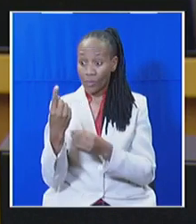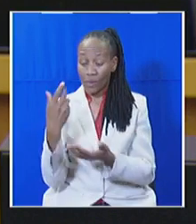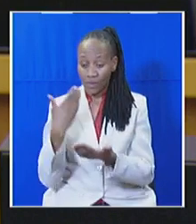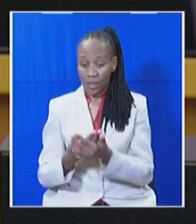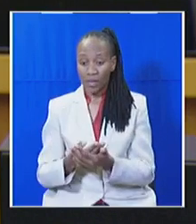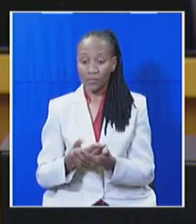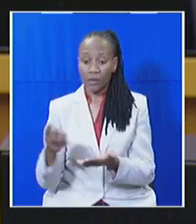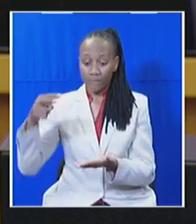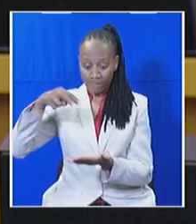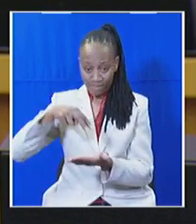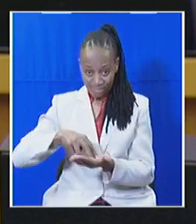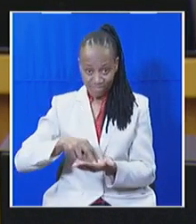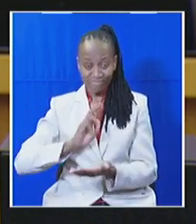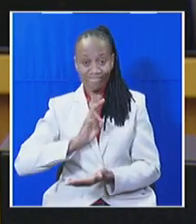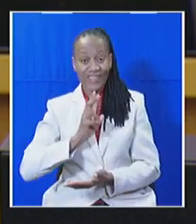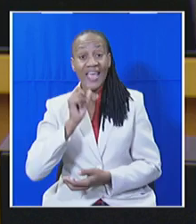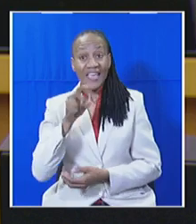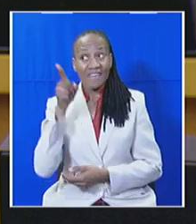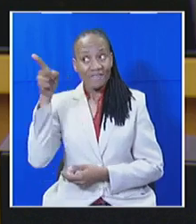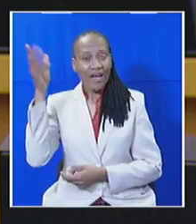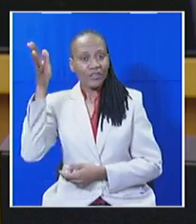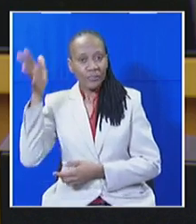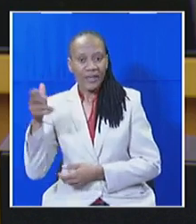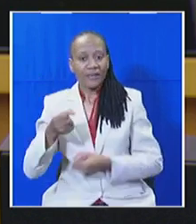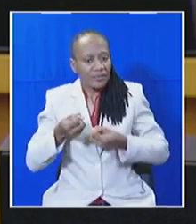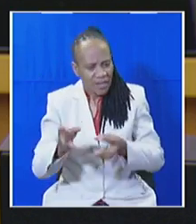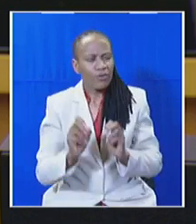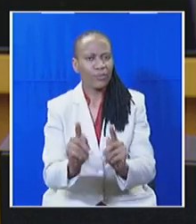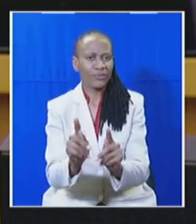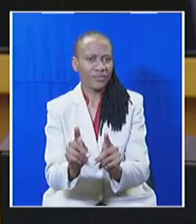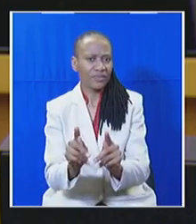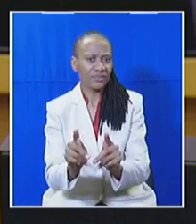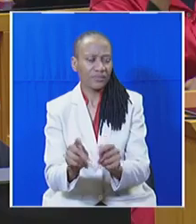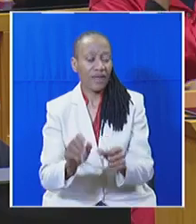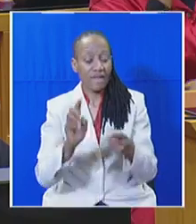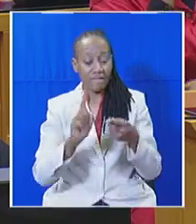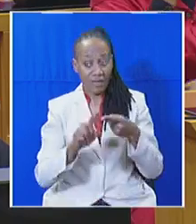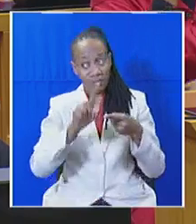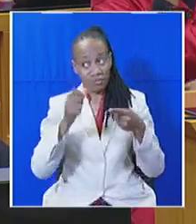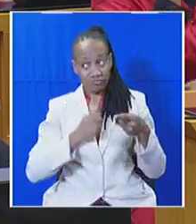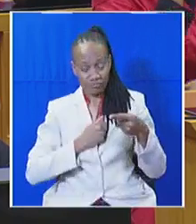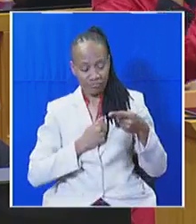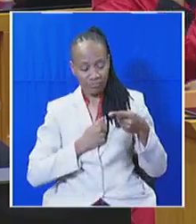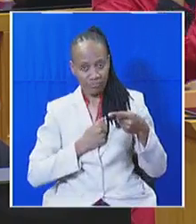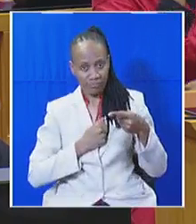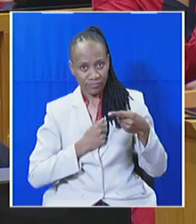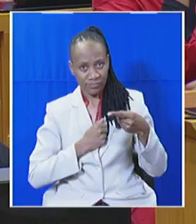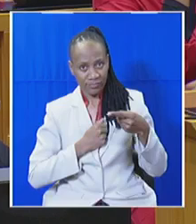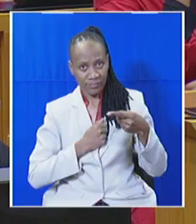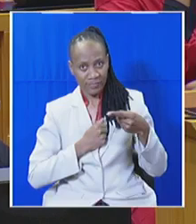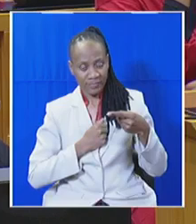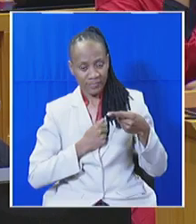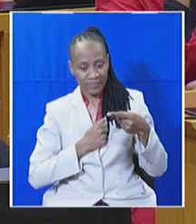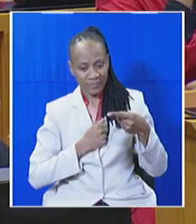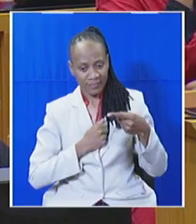them being pointed by the speaker to speak. That's the first question. That's the